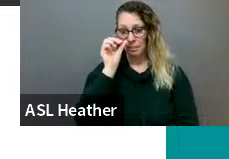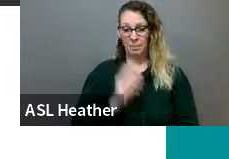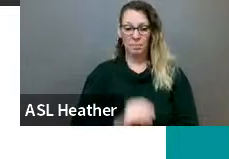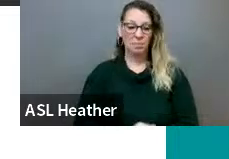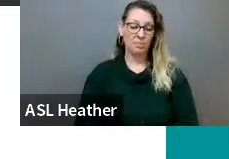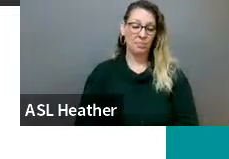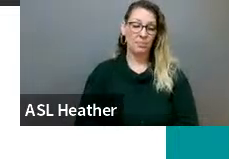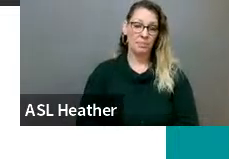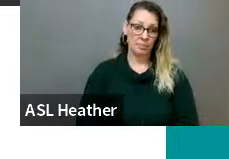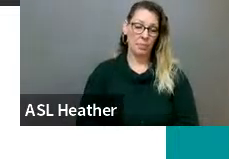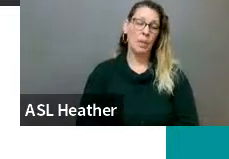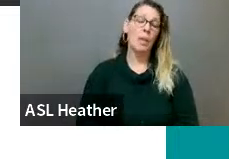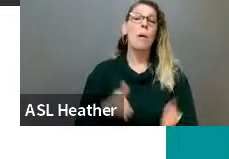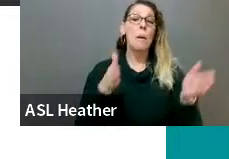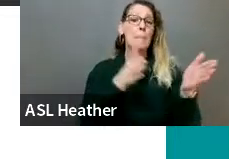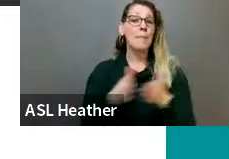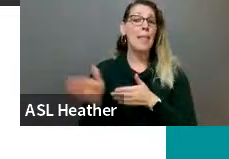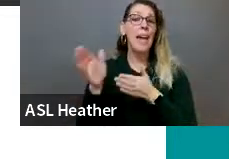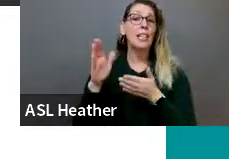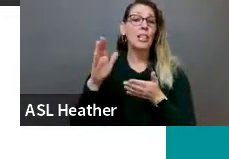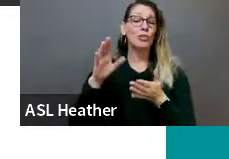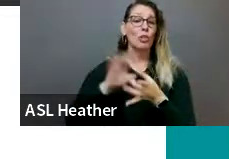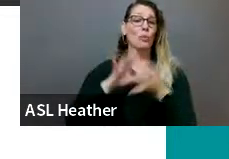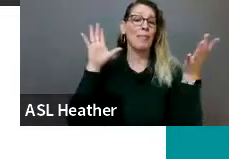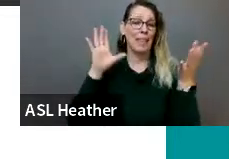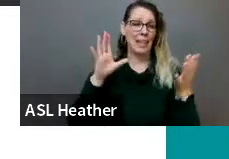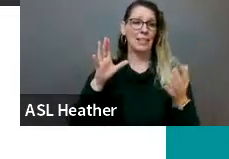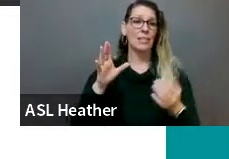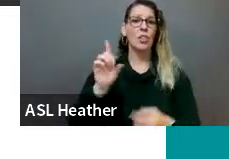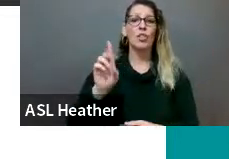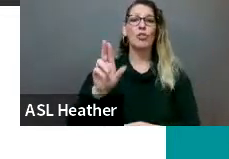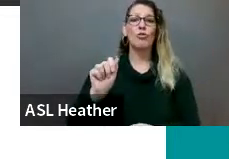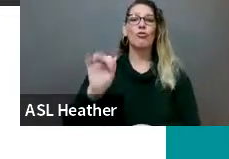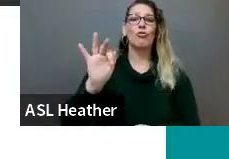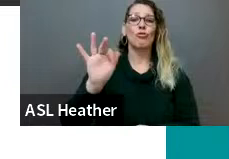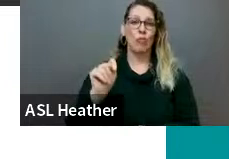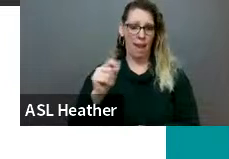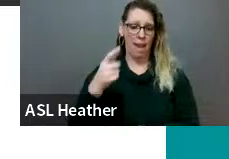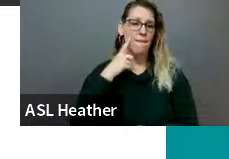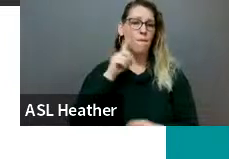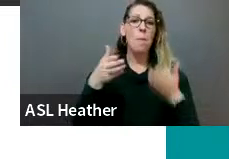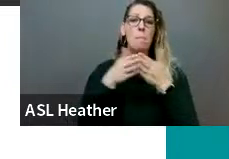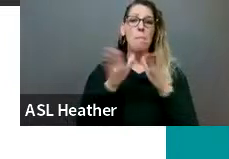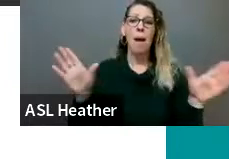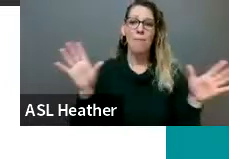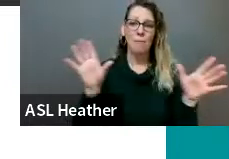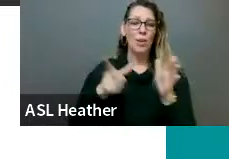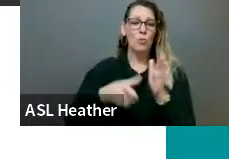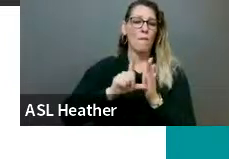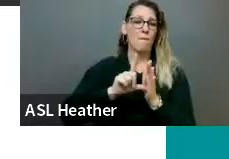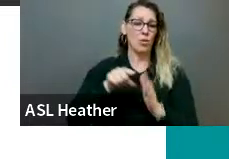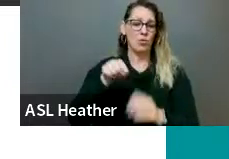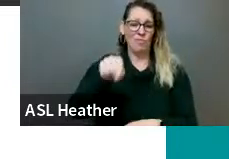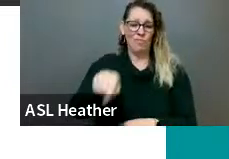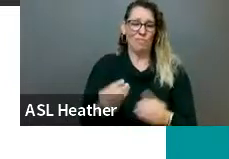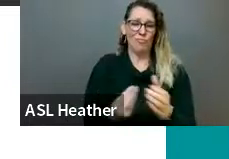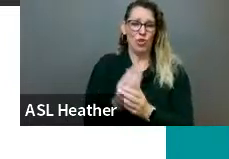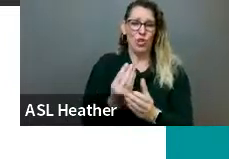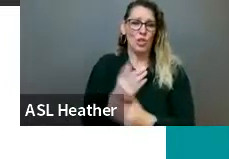We're planning to release the draft supplemental environmental impact statement for public review and comment in the spring of